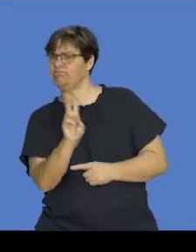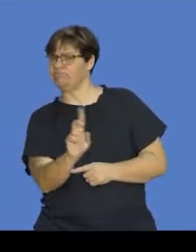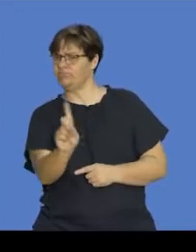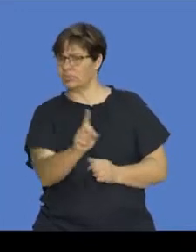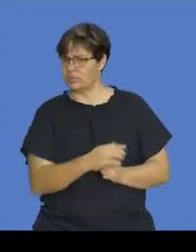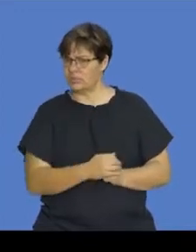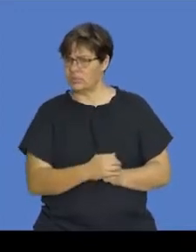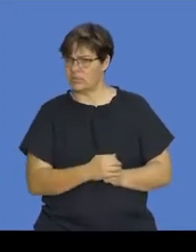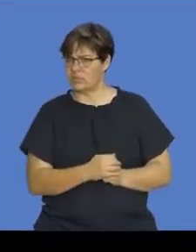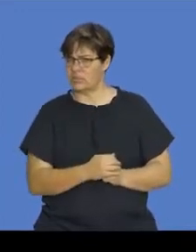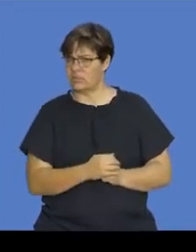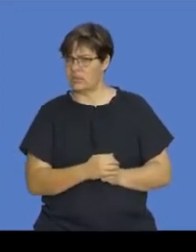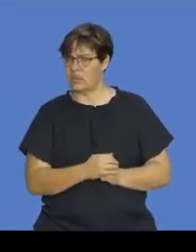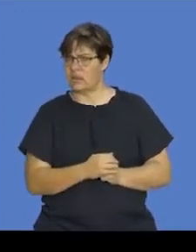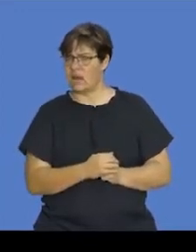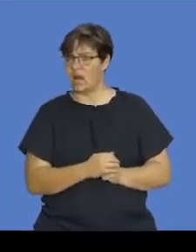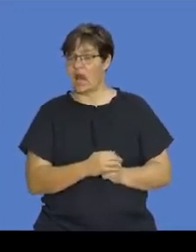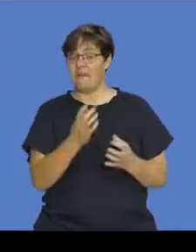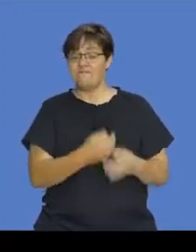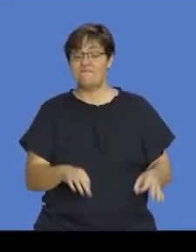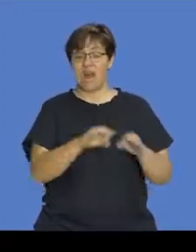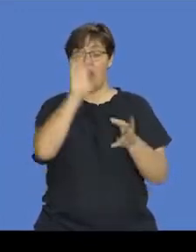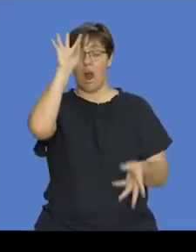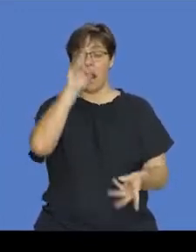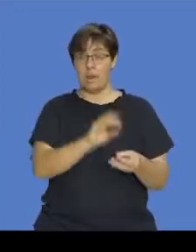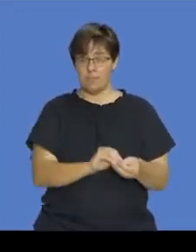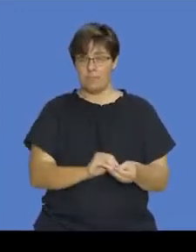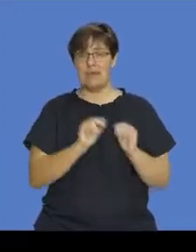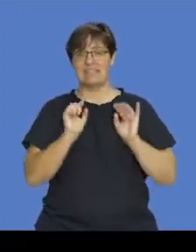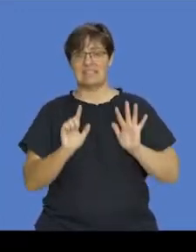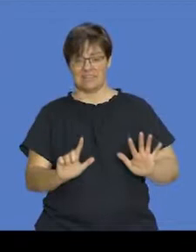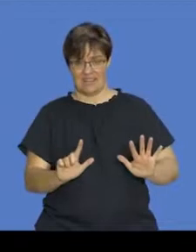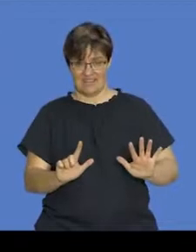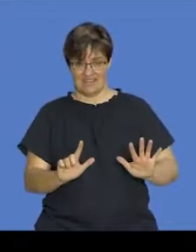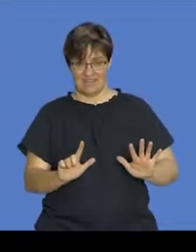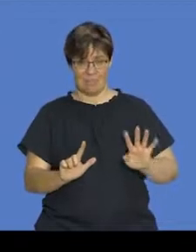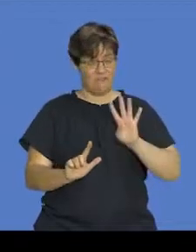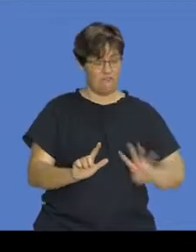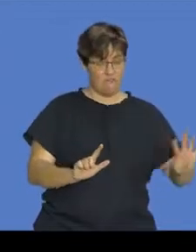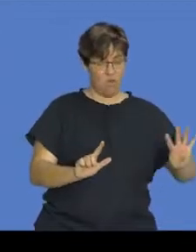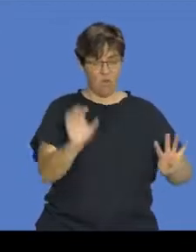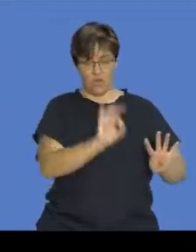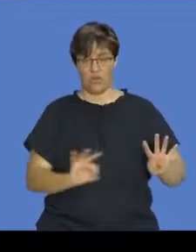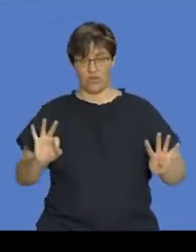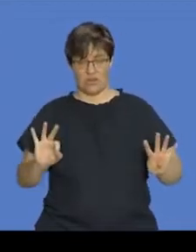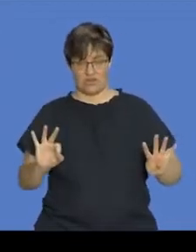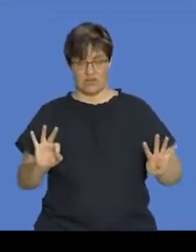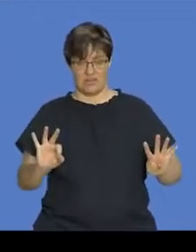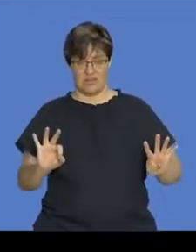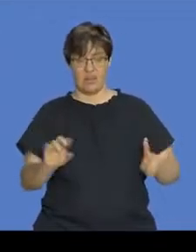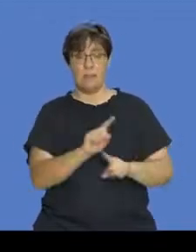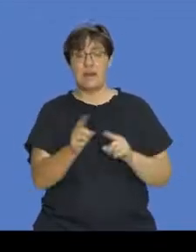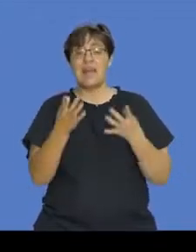that there were 7 values altogether, but there's an intersection. 3